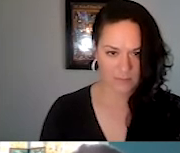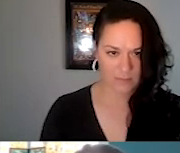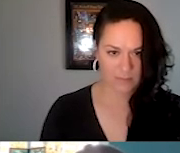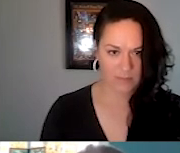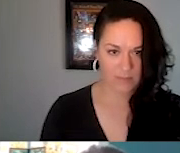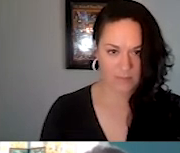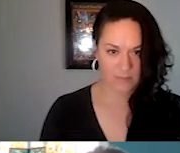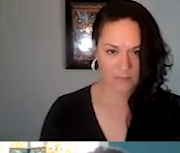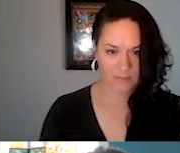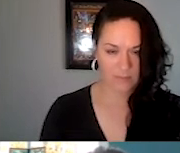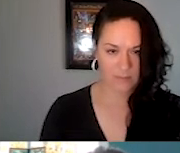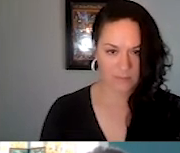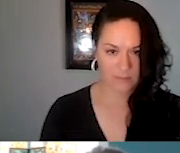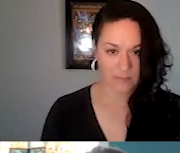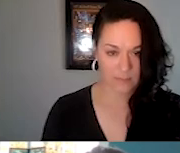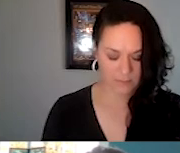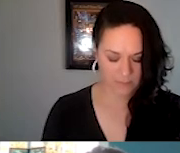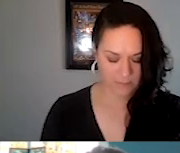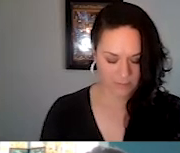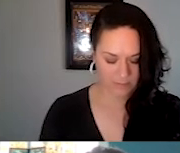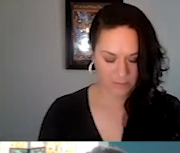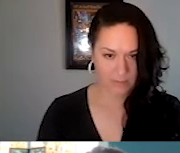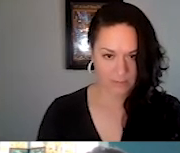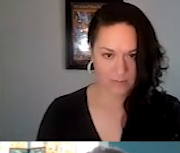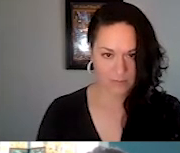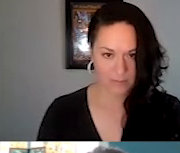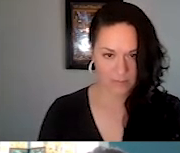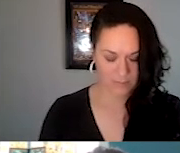92% Delta-8 Empire. This is obviously from New York,